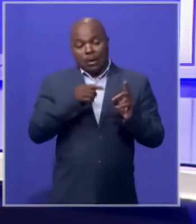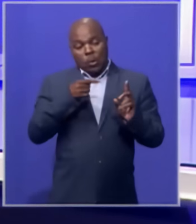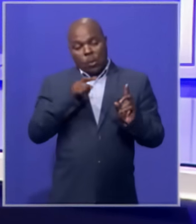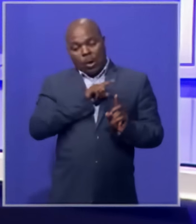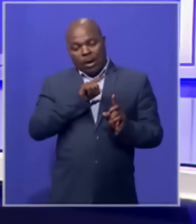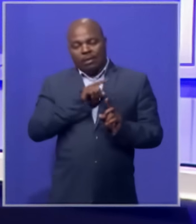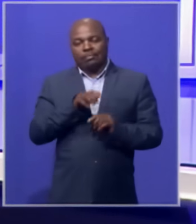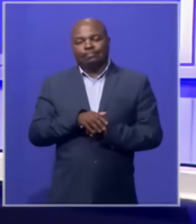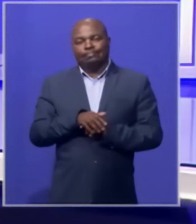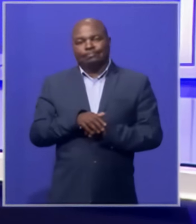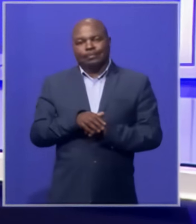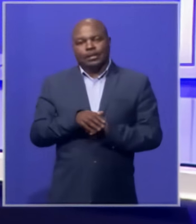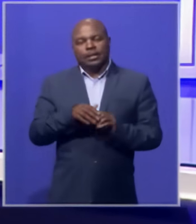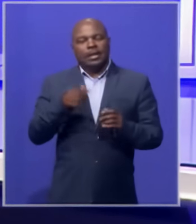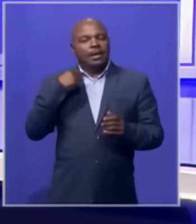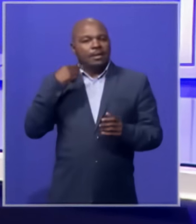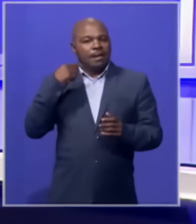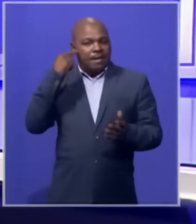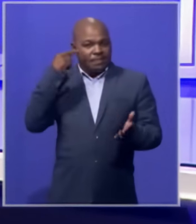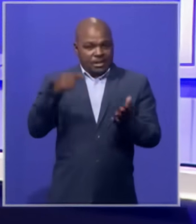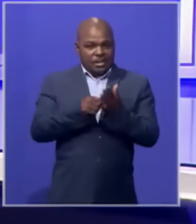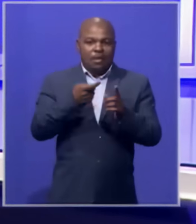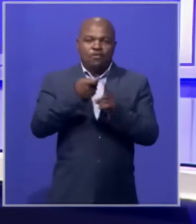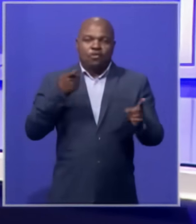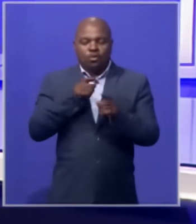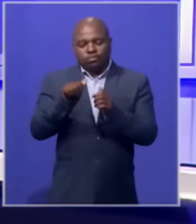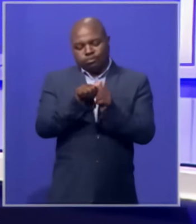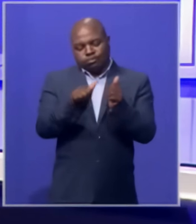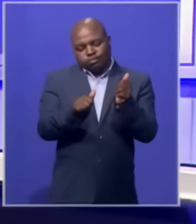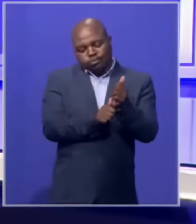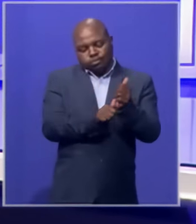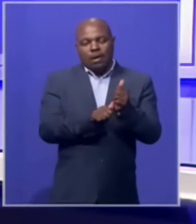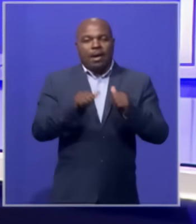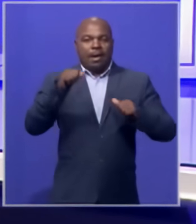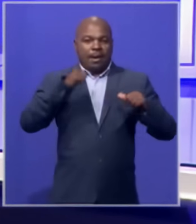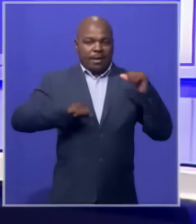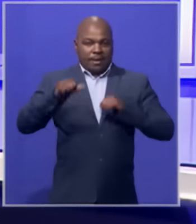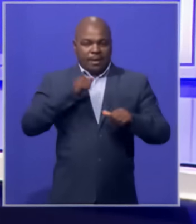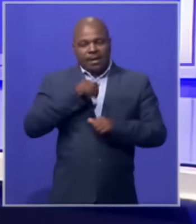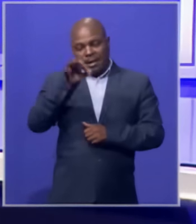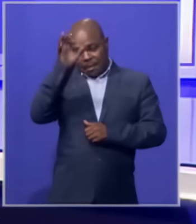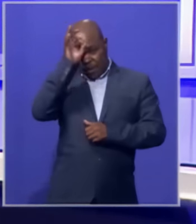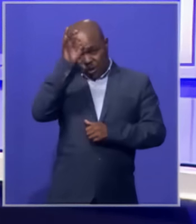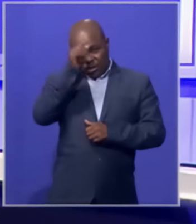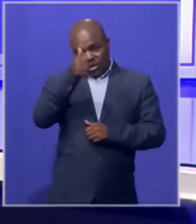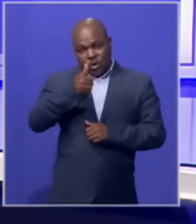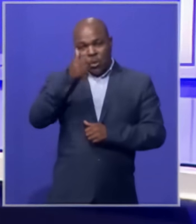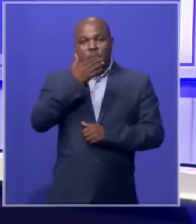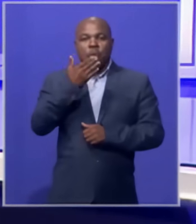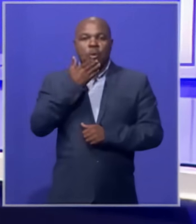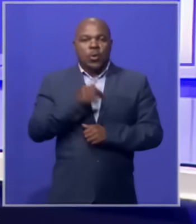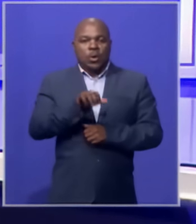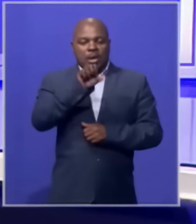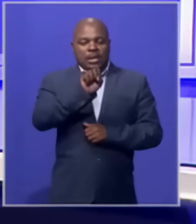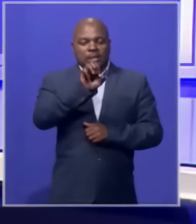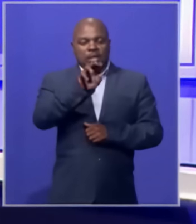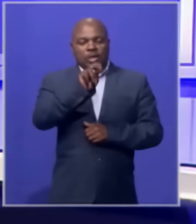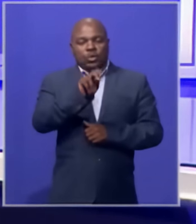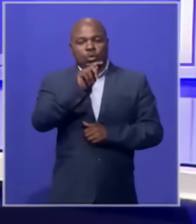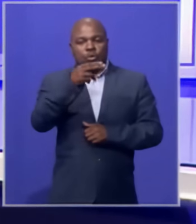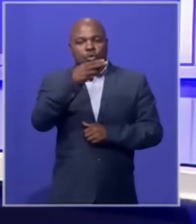ka ge komišene e hlwele e kwa bohlatse go tšwa go motlatšamokomišenara wa nakwana wa twantšho ya bosenyi Lieutenant General Hilda